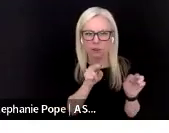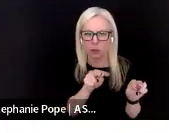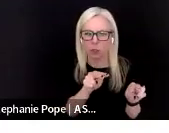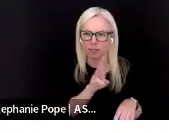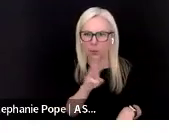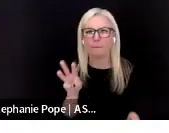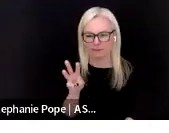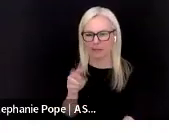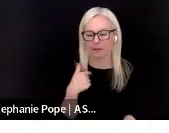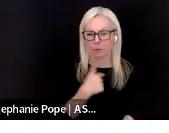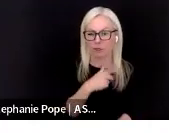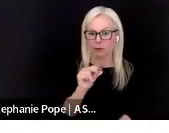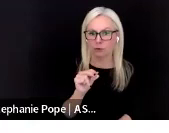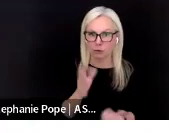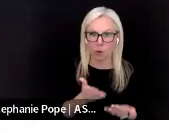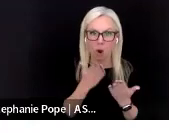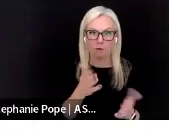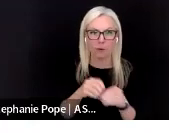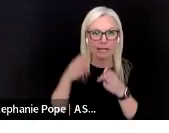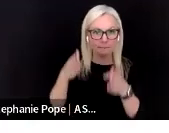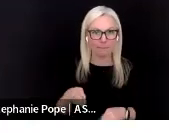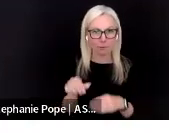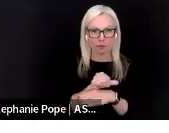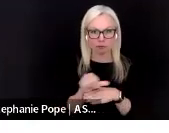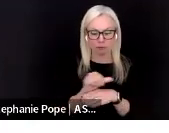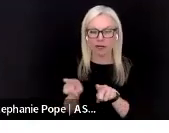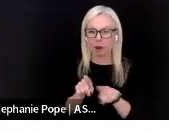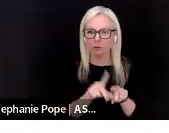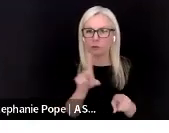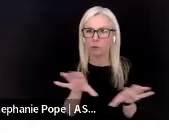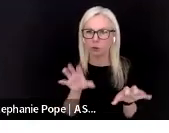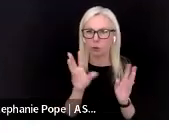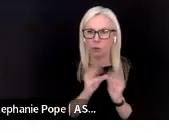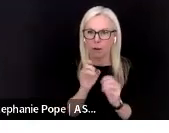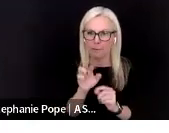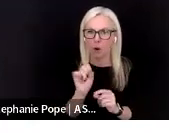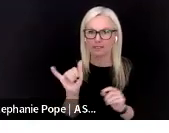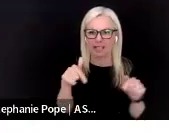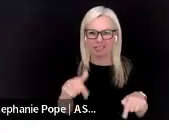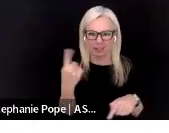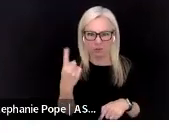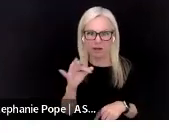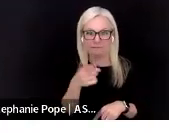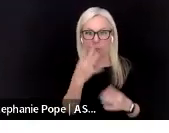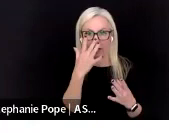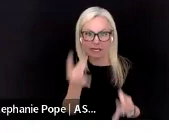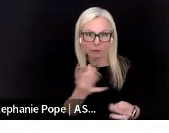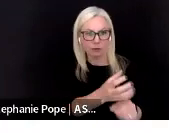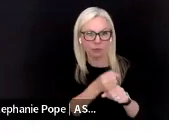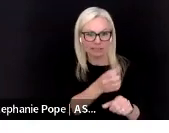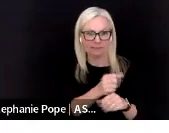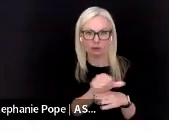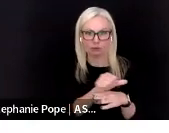website. We do offer in-person training. We also do webinars like this one. If you're interested in receiving a